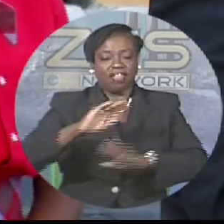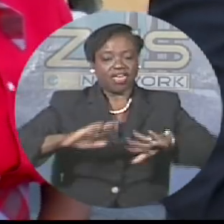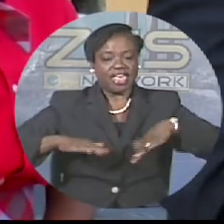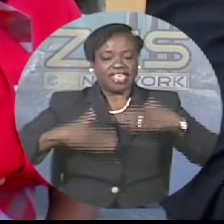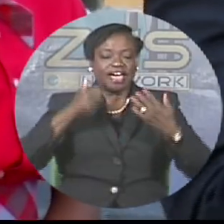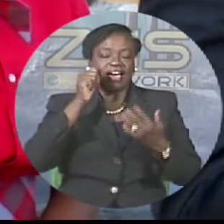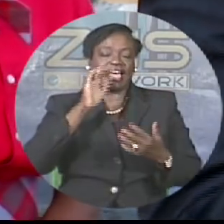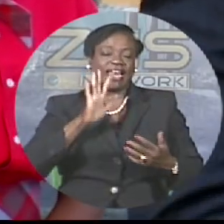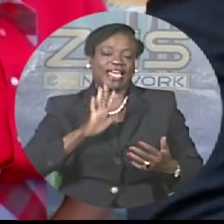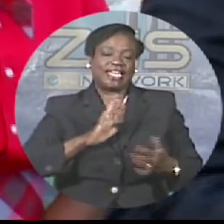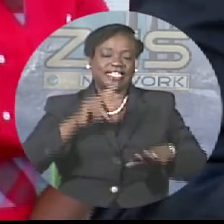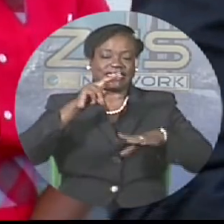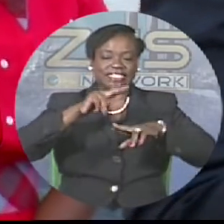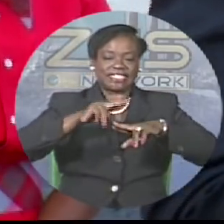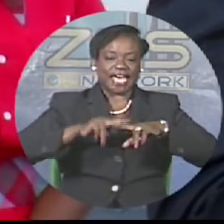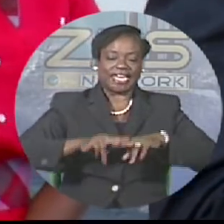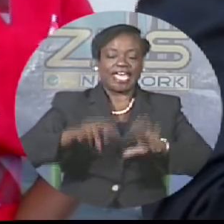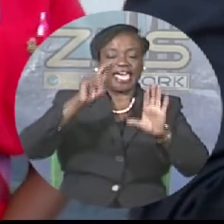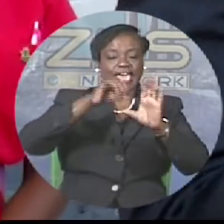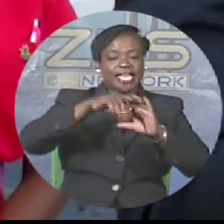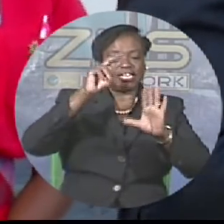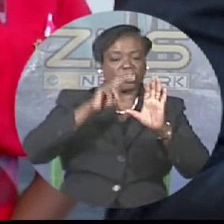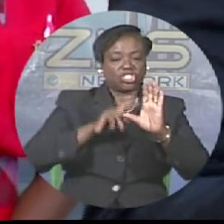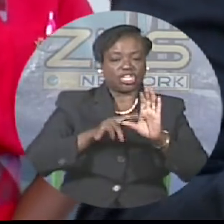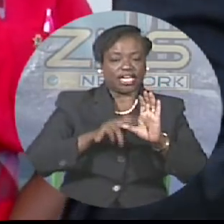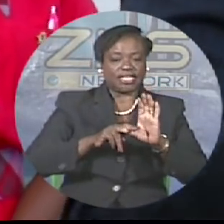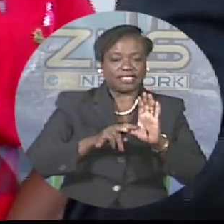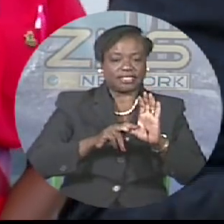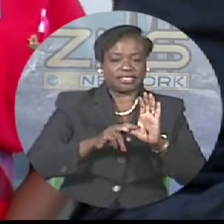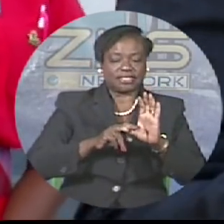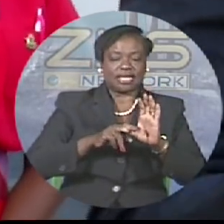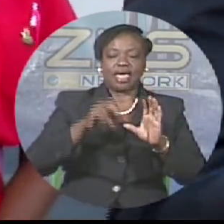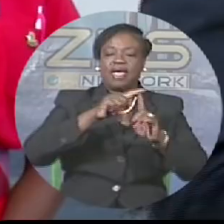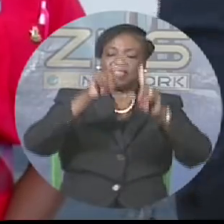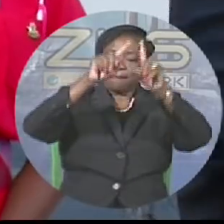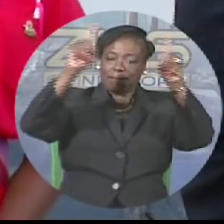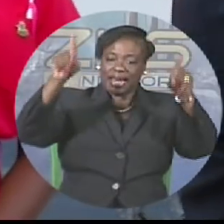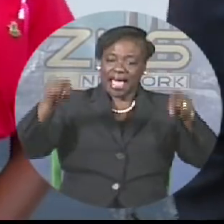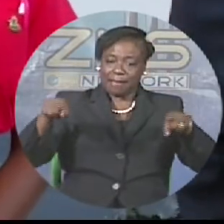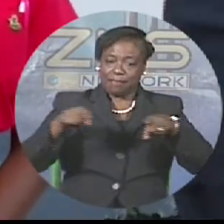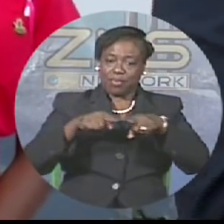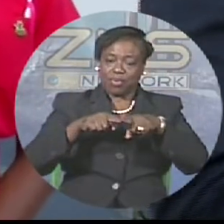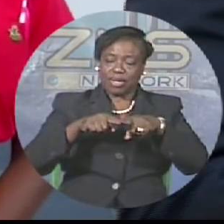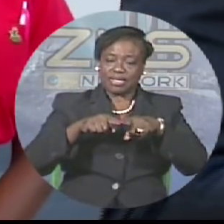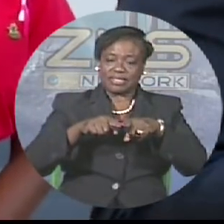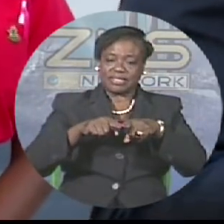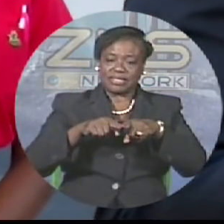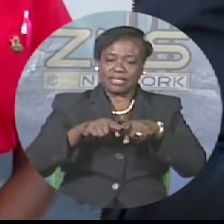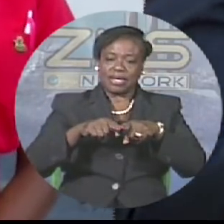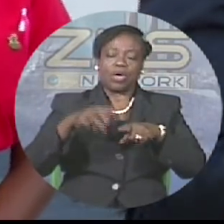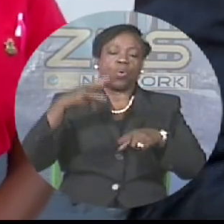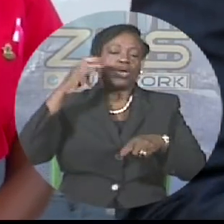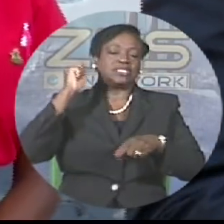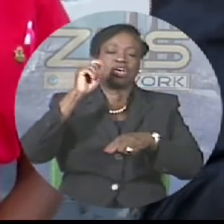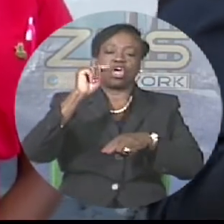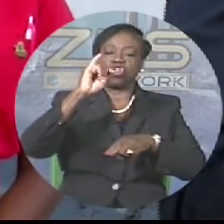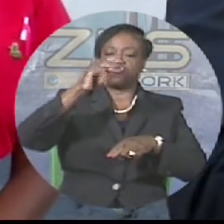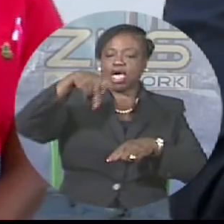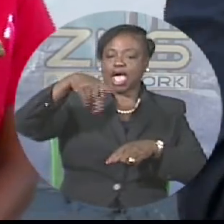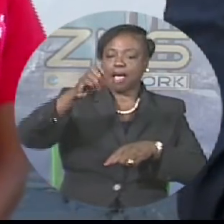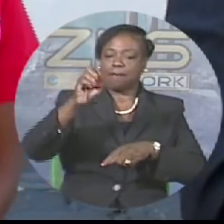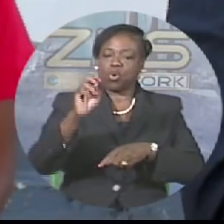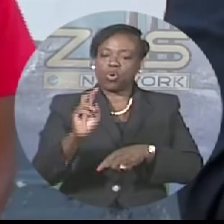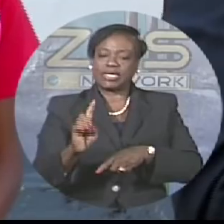sat in chairs. The blackboard at that time, we used tripod, and the young men